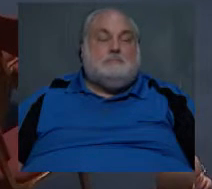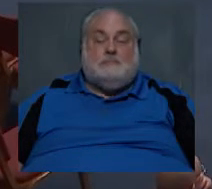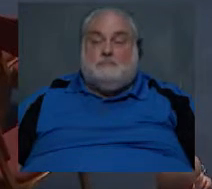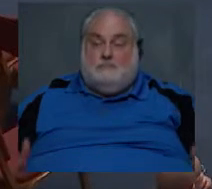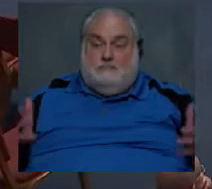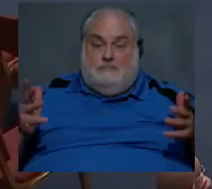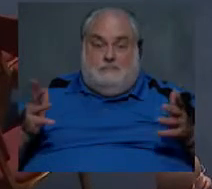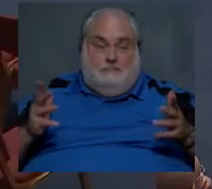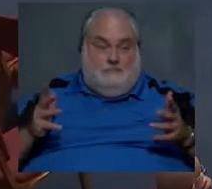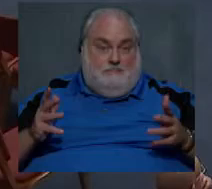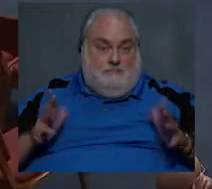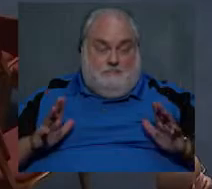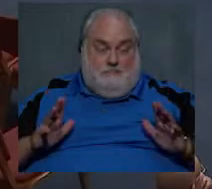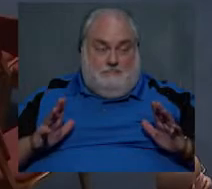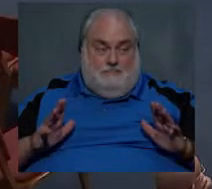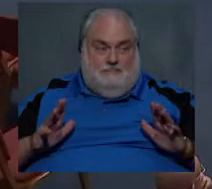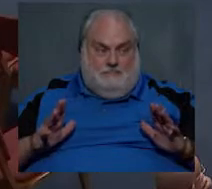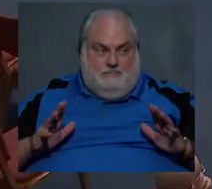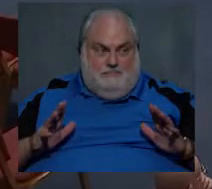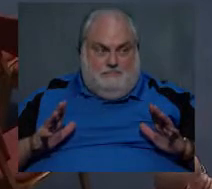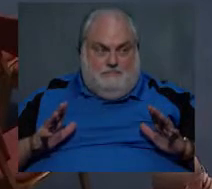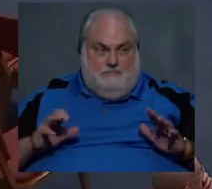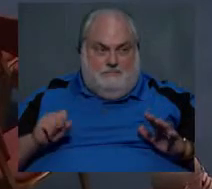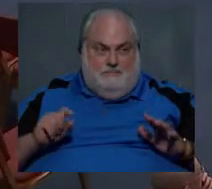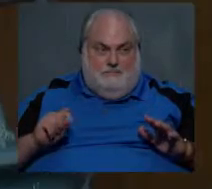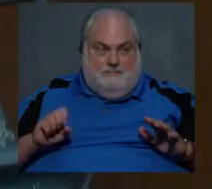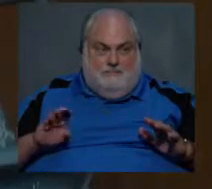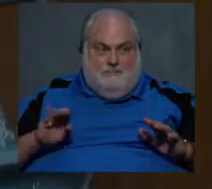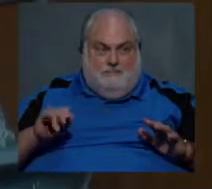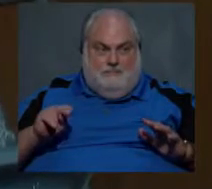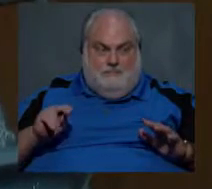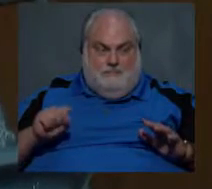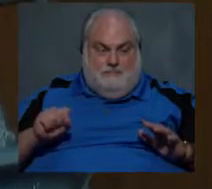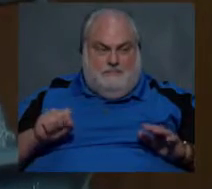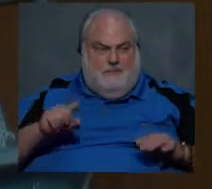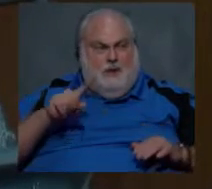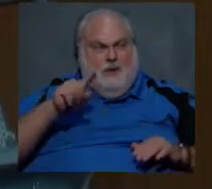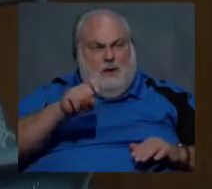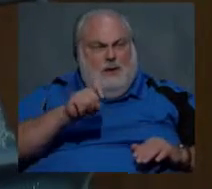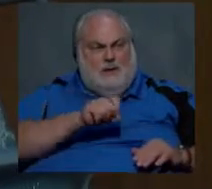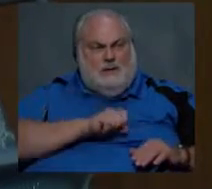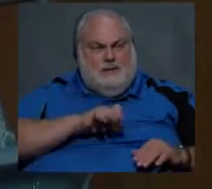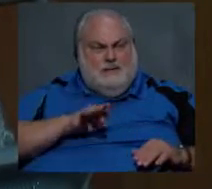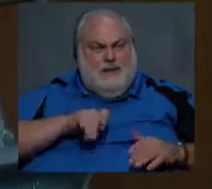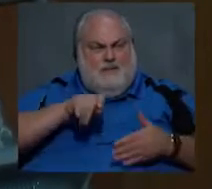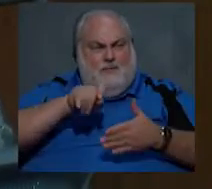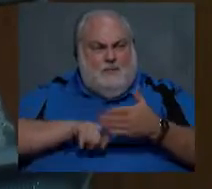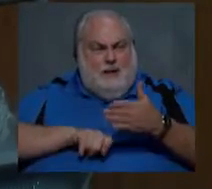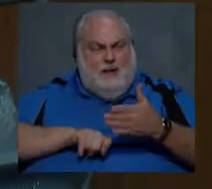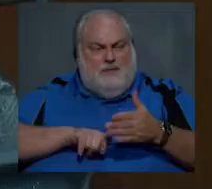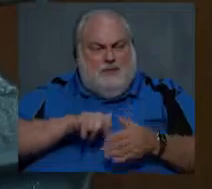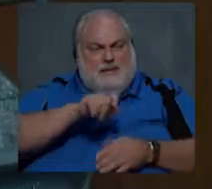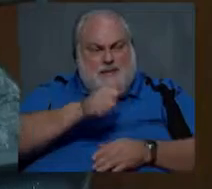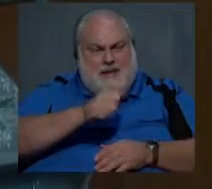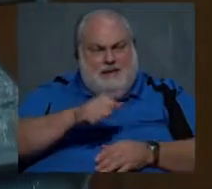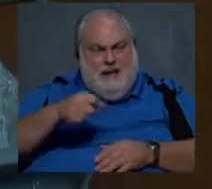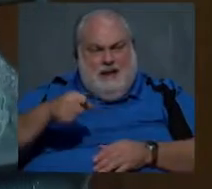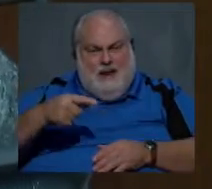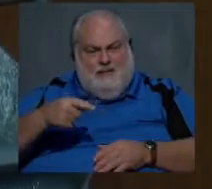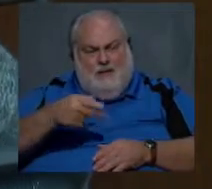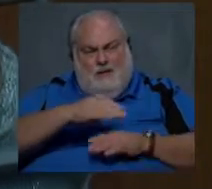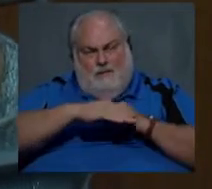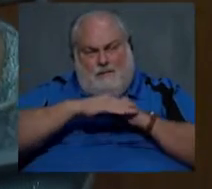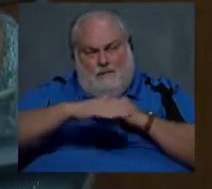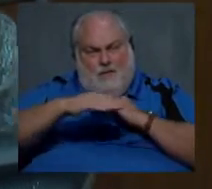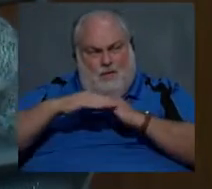Okay. Thank you. Commissioner Stebbins. Yes, I had a question on the staff write-up. It says on the 10th and 11th floors, it